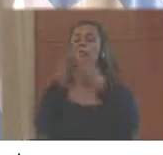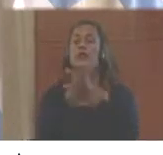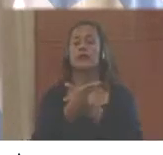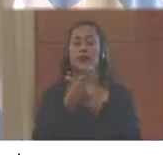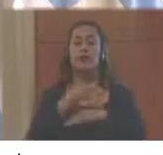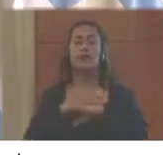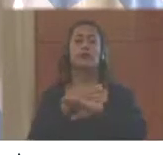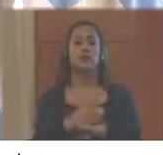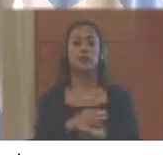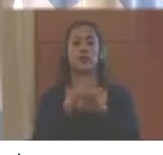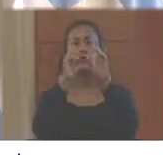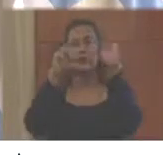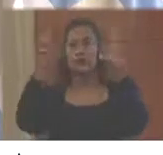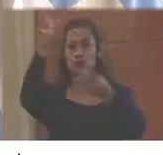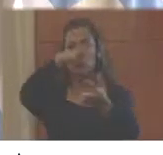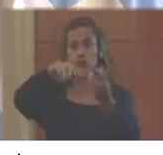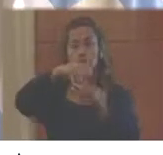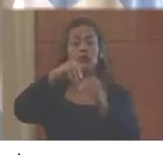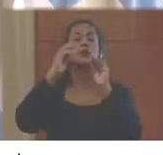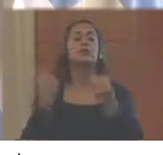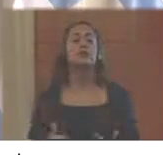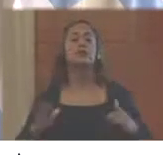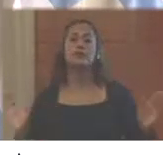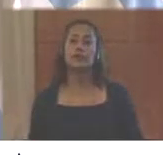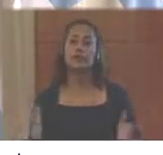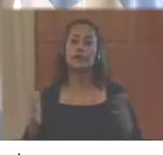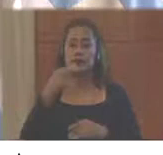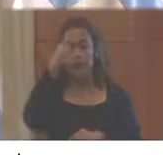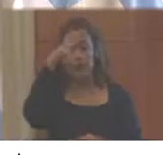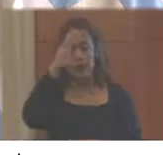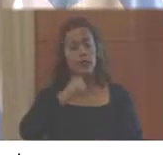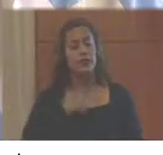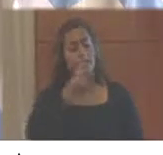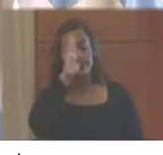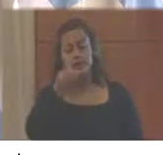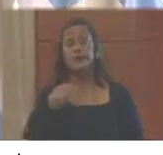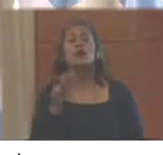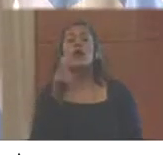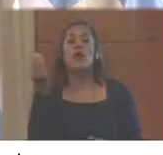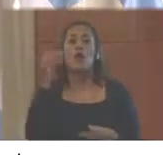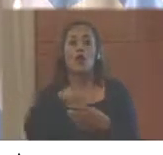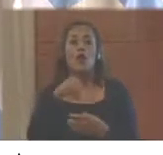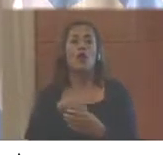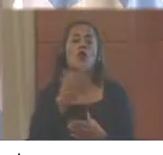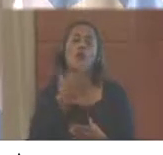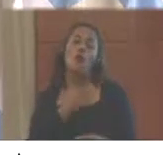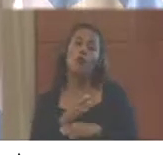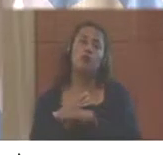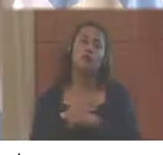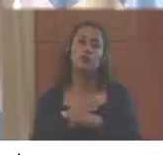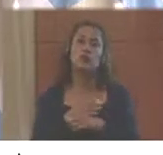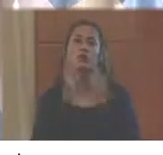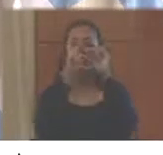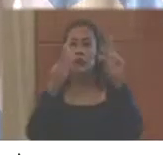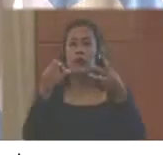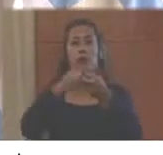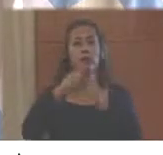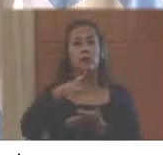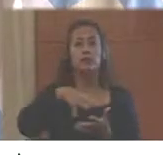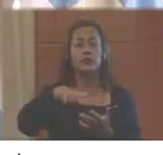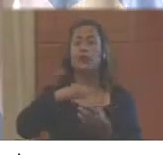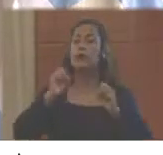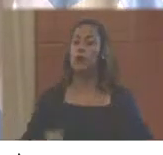for prevention and solution of disasters. And this will allow us to also consolidate